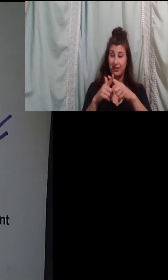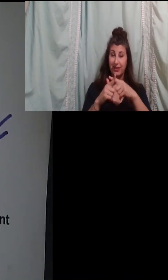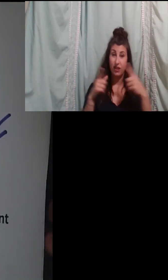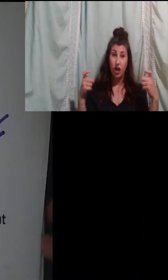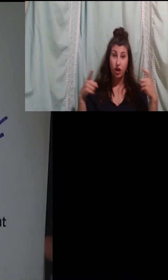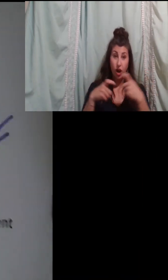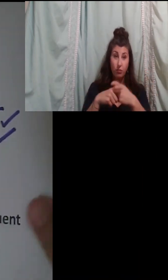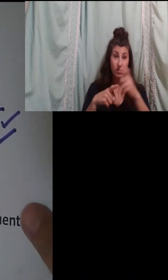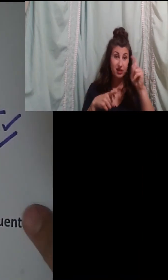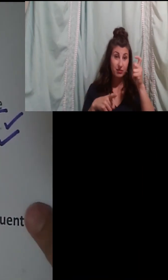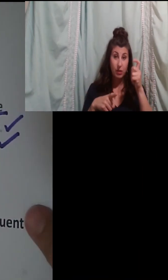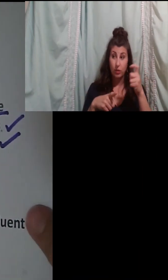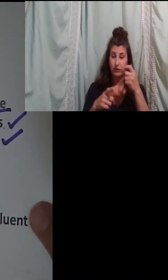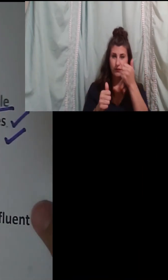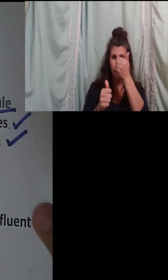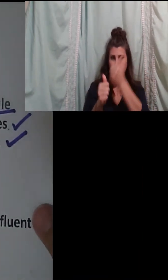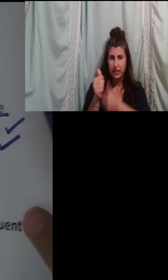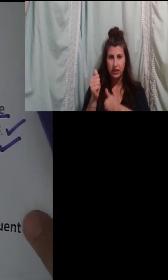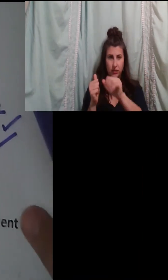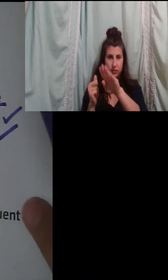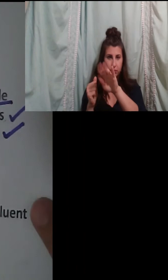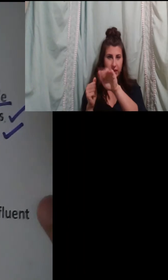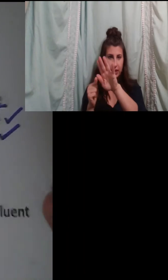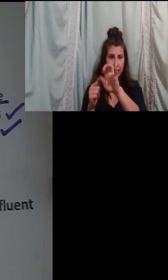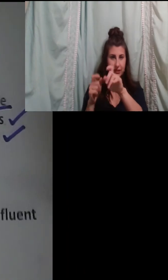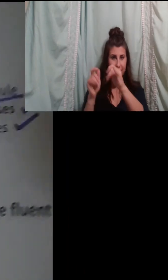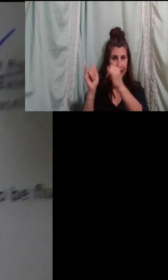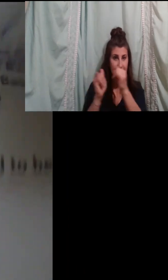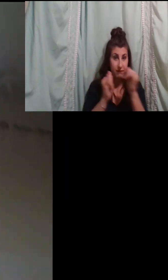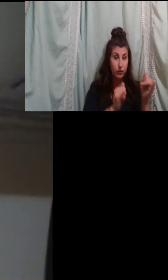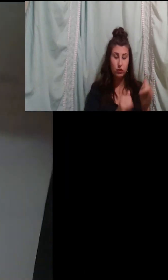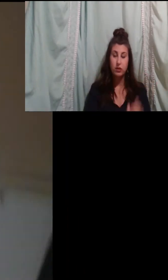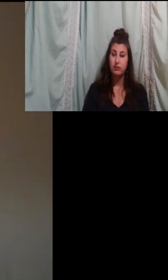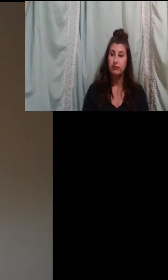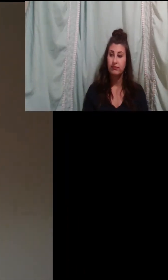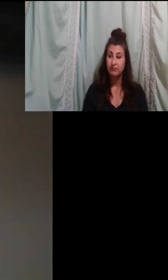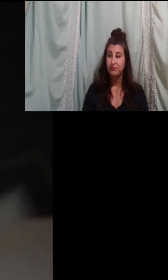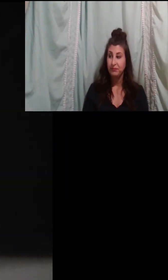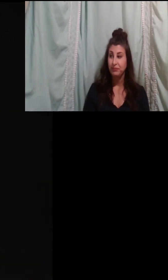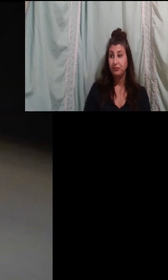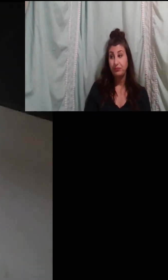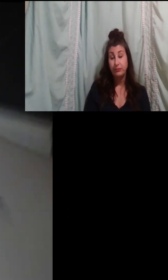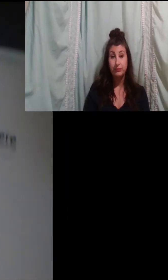looked at some complex exponents where we looked at each base individually.